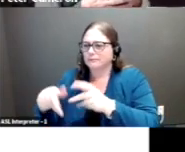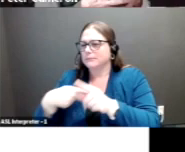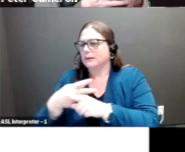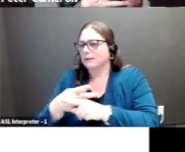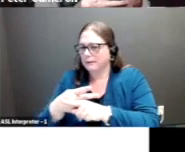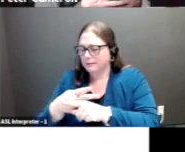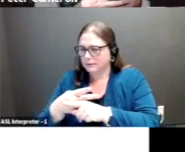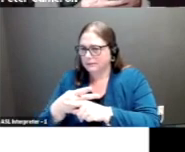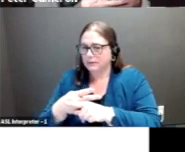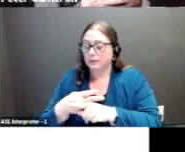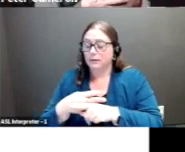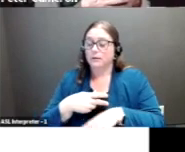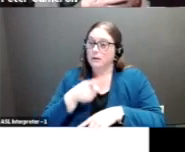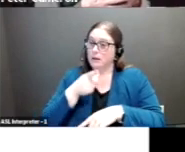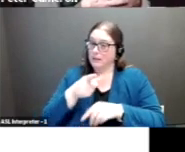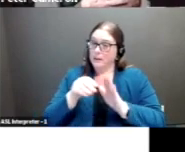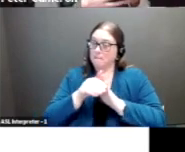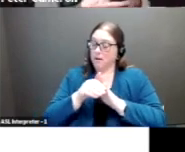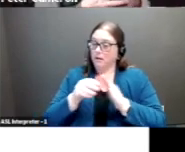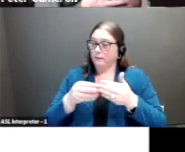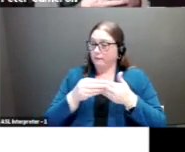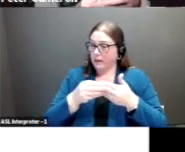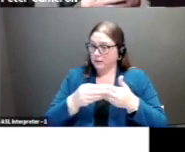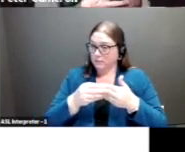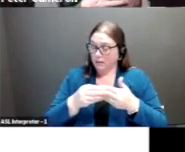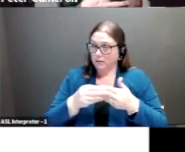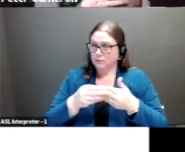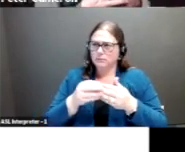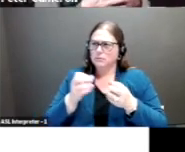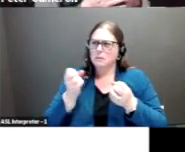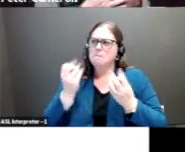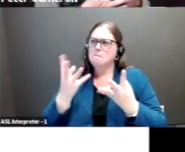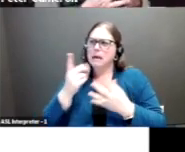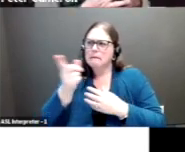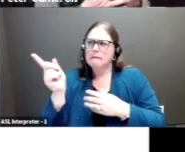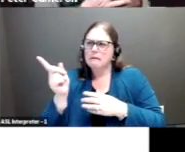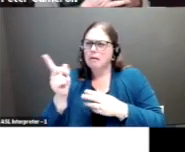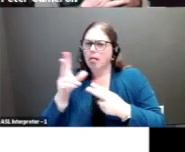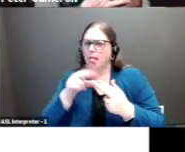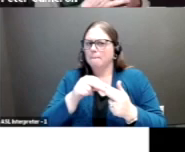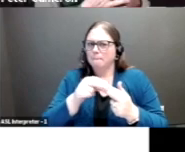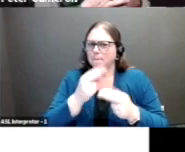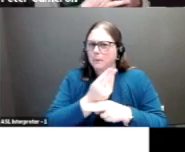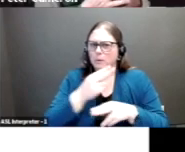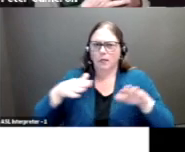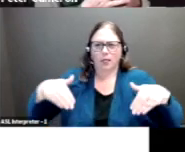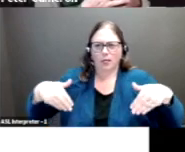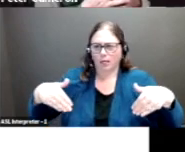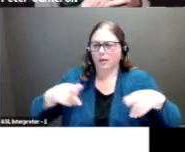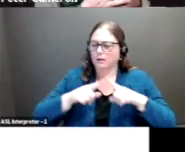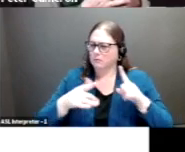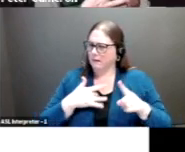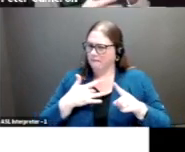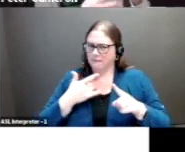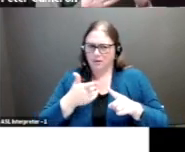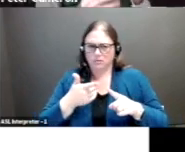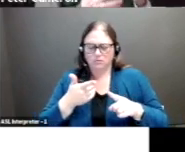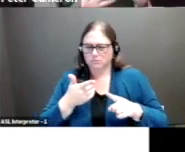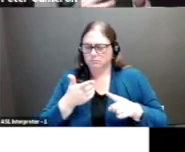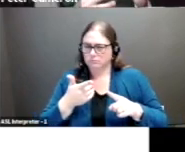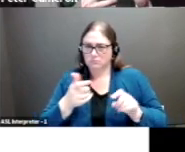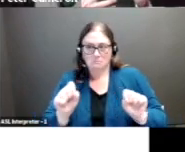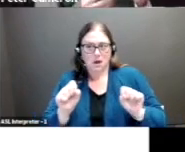it's a flexible model. It's not as well used yet, but I think it has real potential because it has